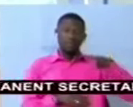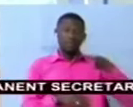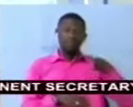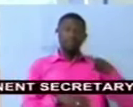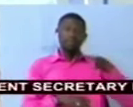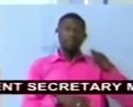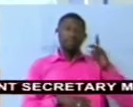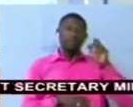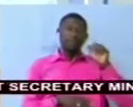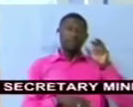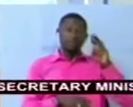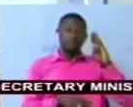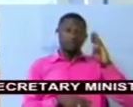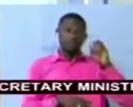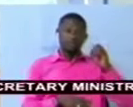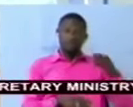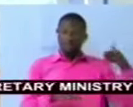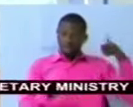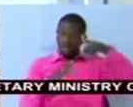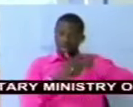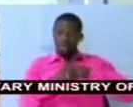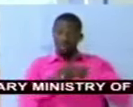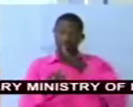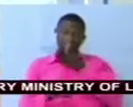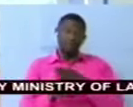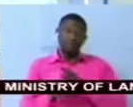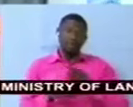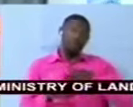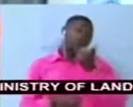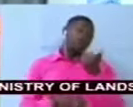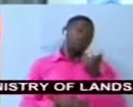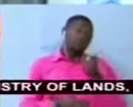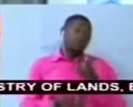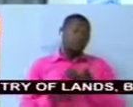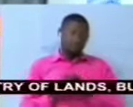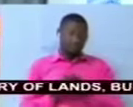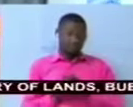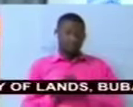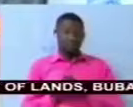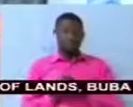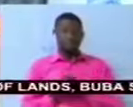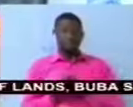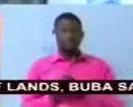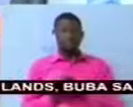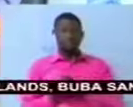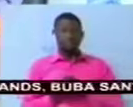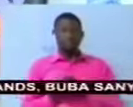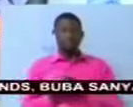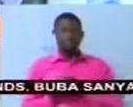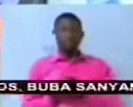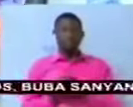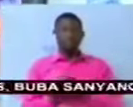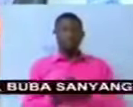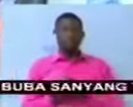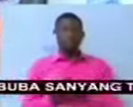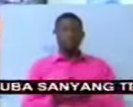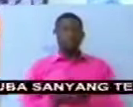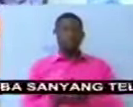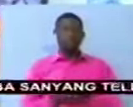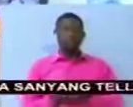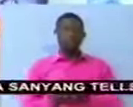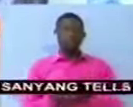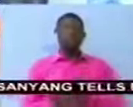bala yow nga fa ex yow ya Lamin Dabo ak ñeneen ñi. Exactly non la deme ñoñu dañ leen doon dur. That's how it